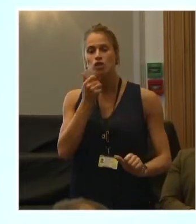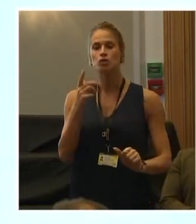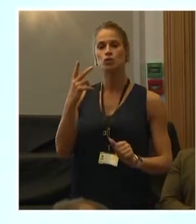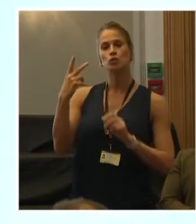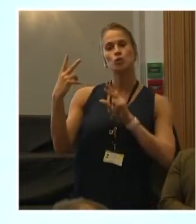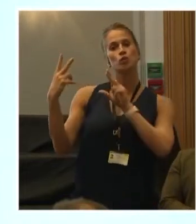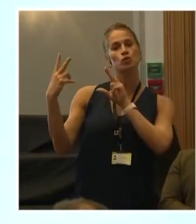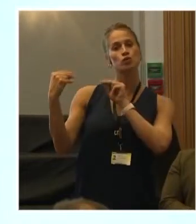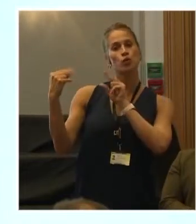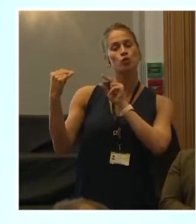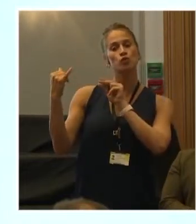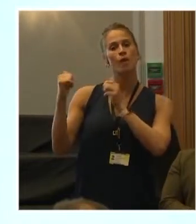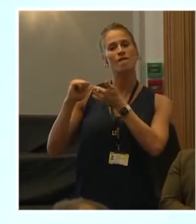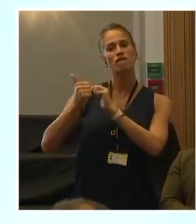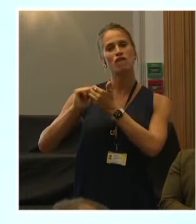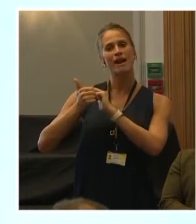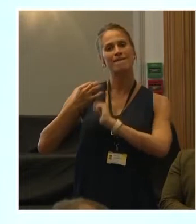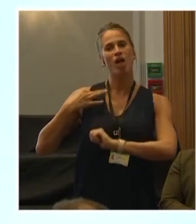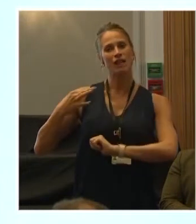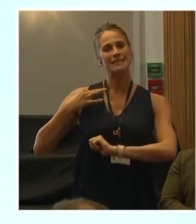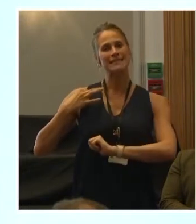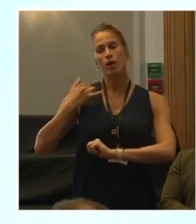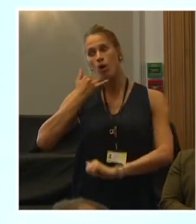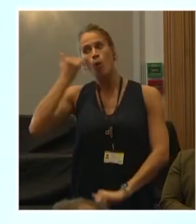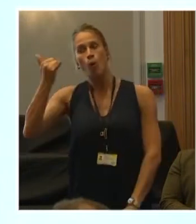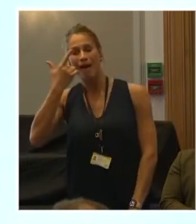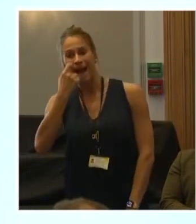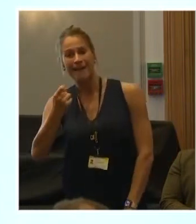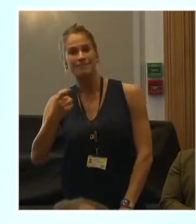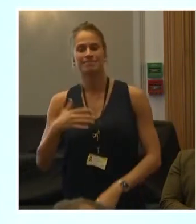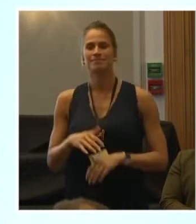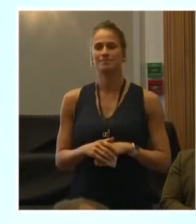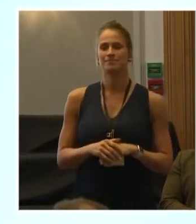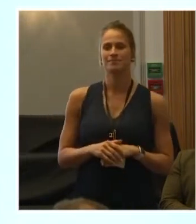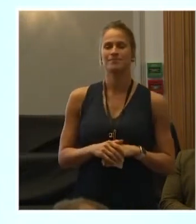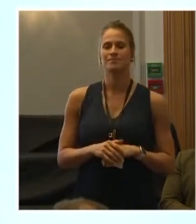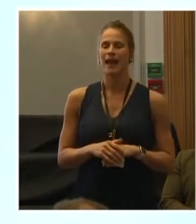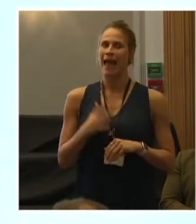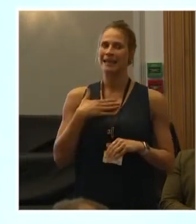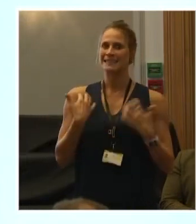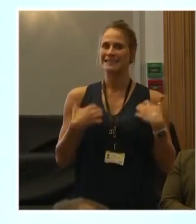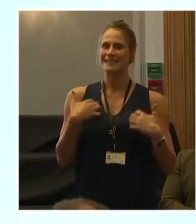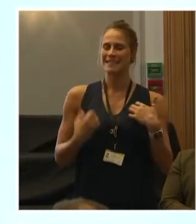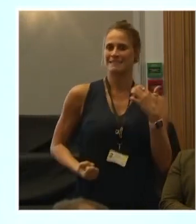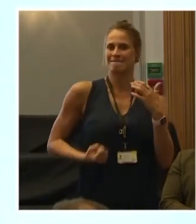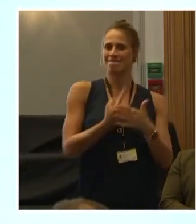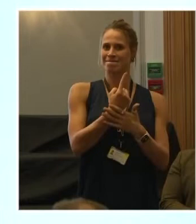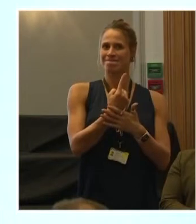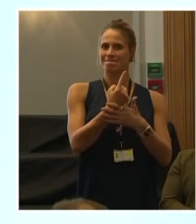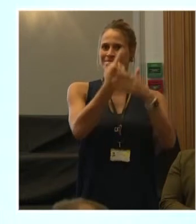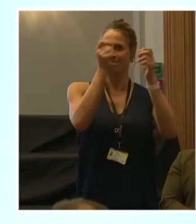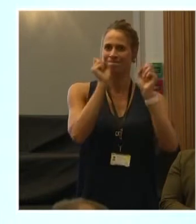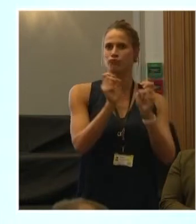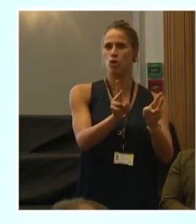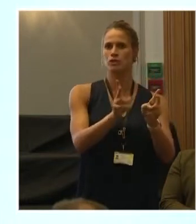helpline is always on hand. And there are some really exciting treatment approaches on the horizon. Several genetic therapies